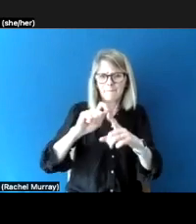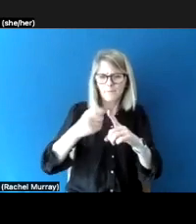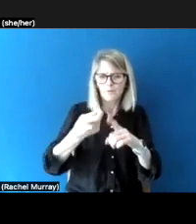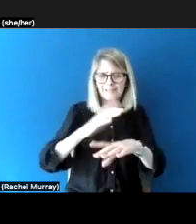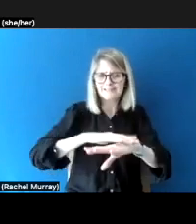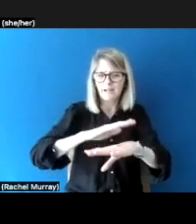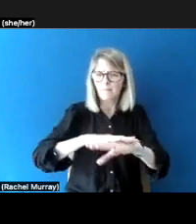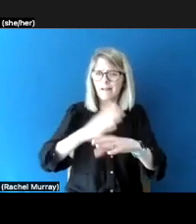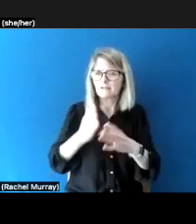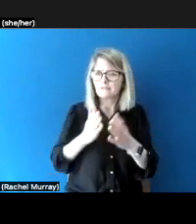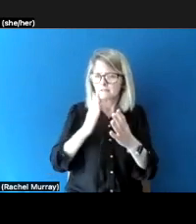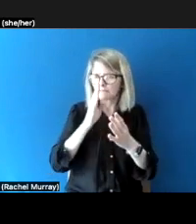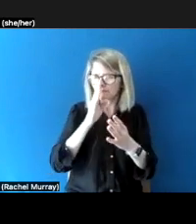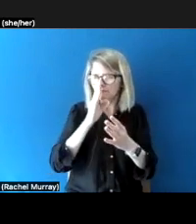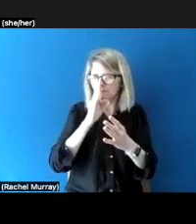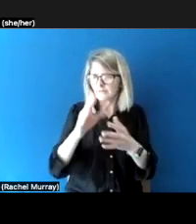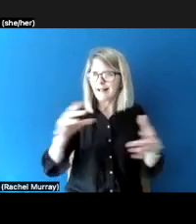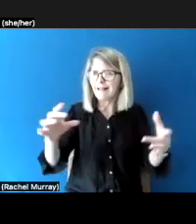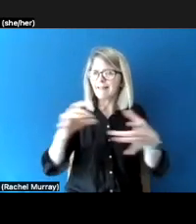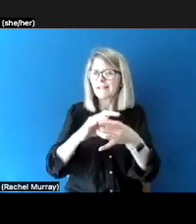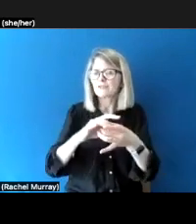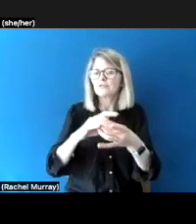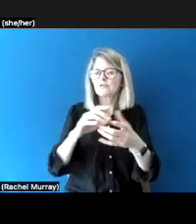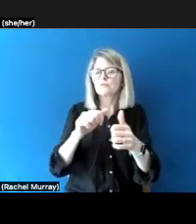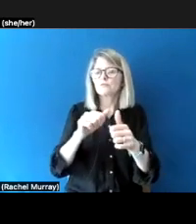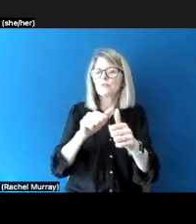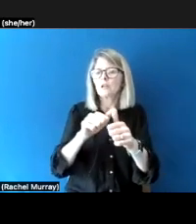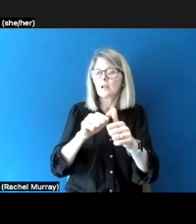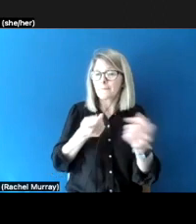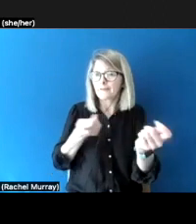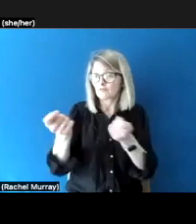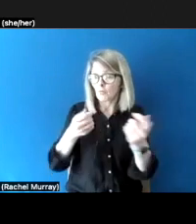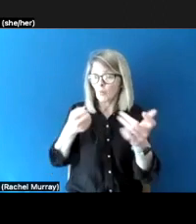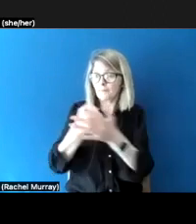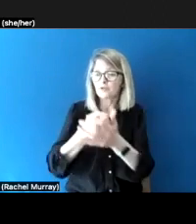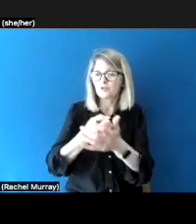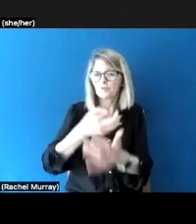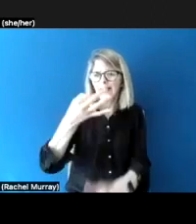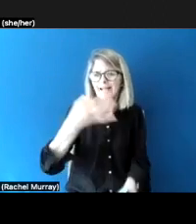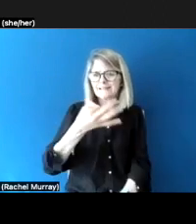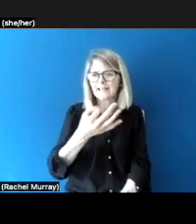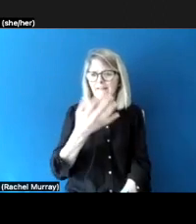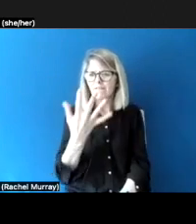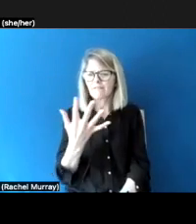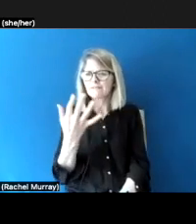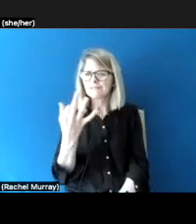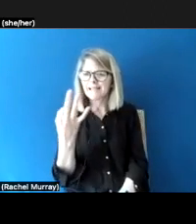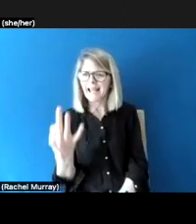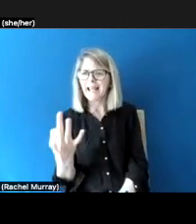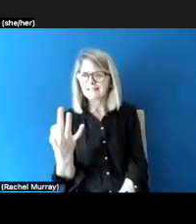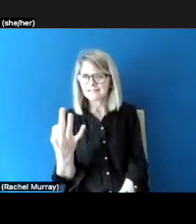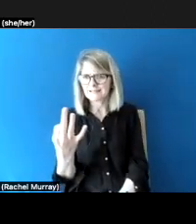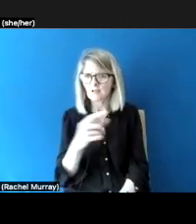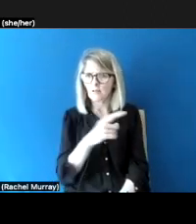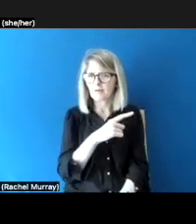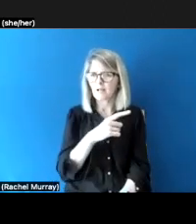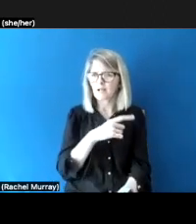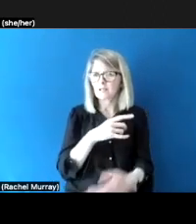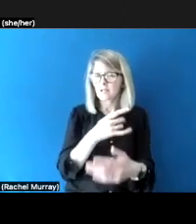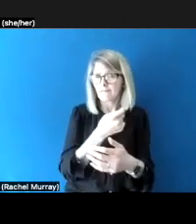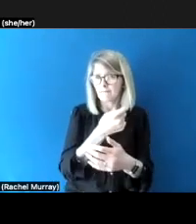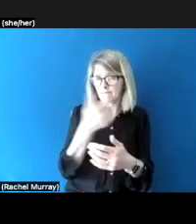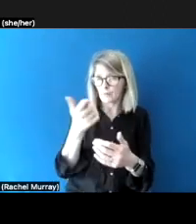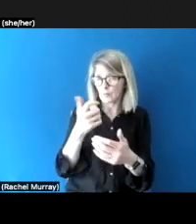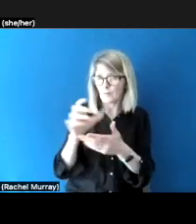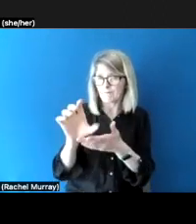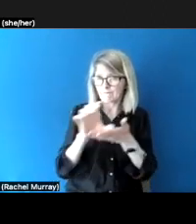link to the company rule all the way up to 1858, because there were several stakeholders who were